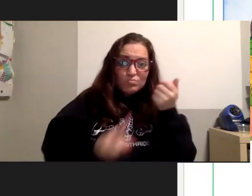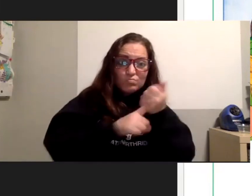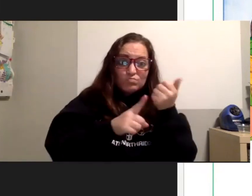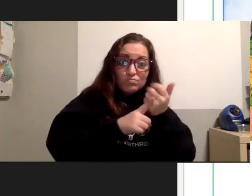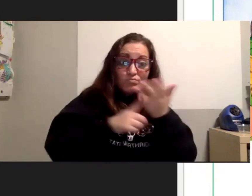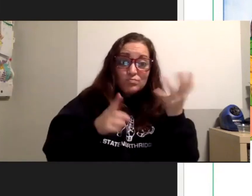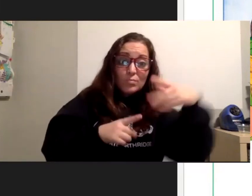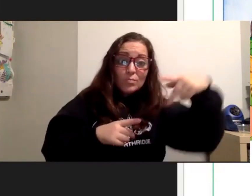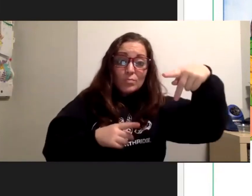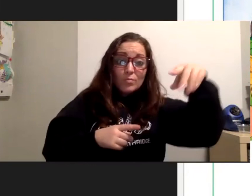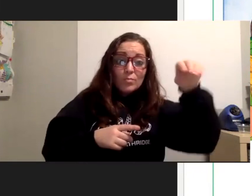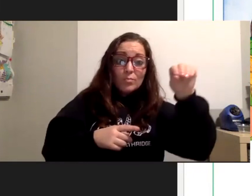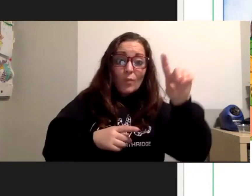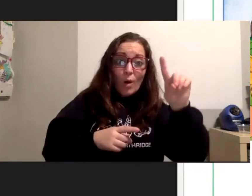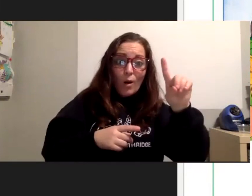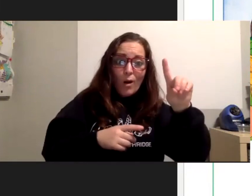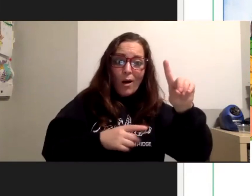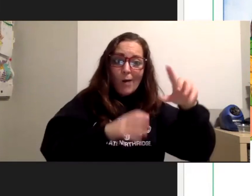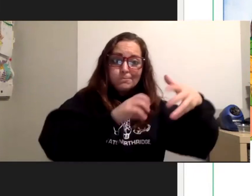and pods.